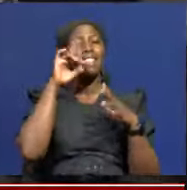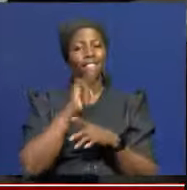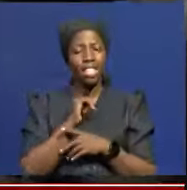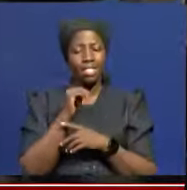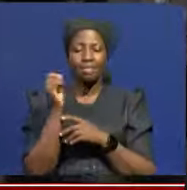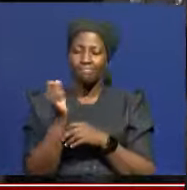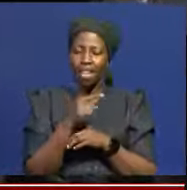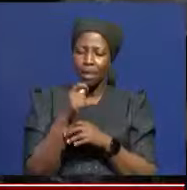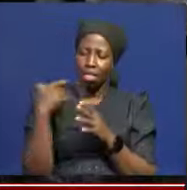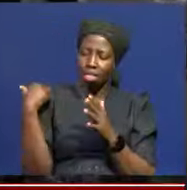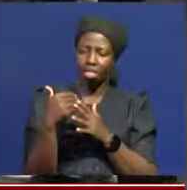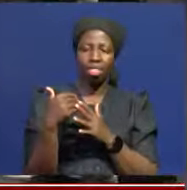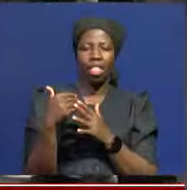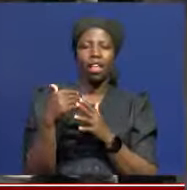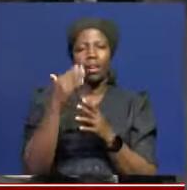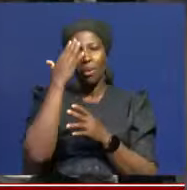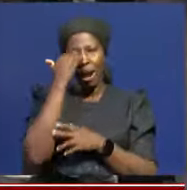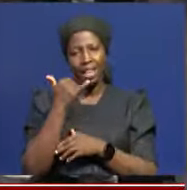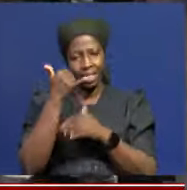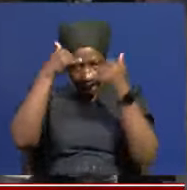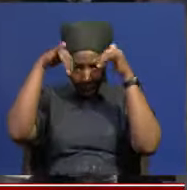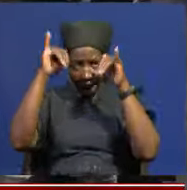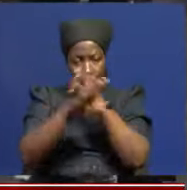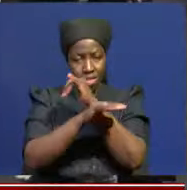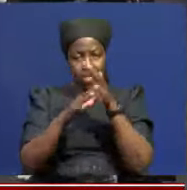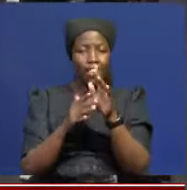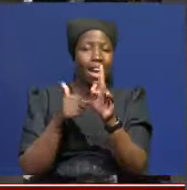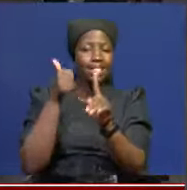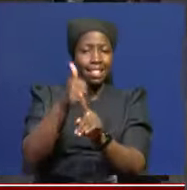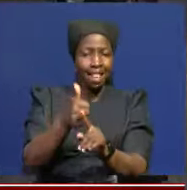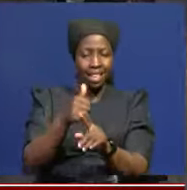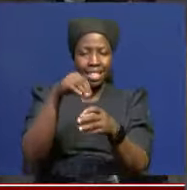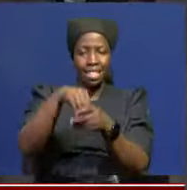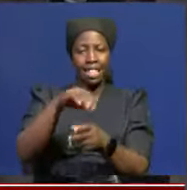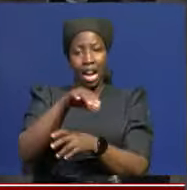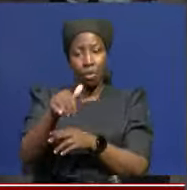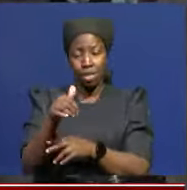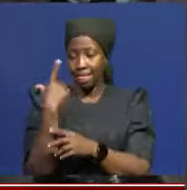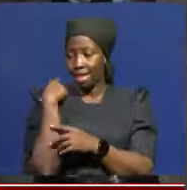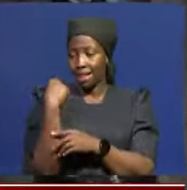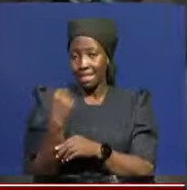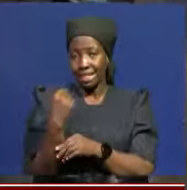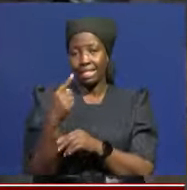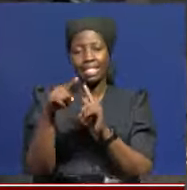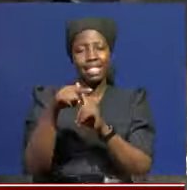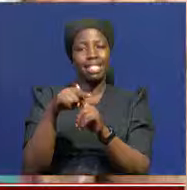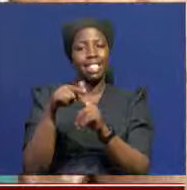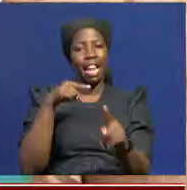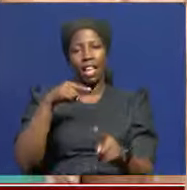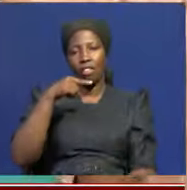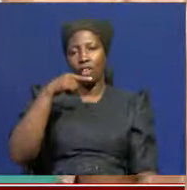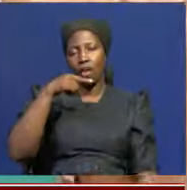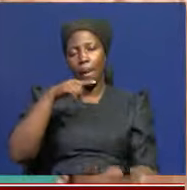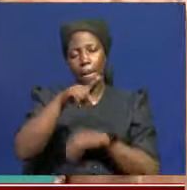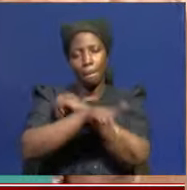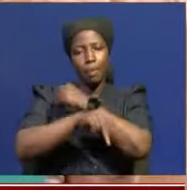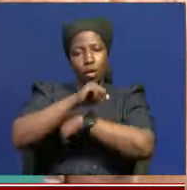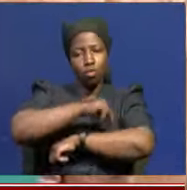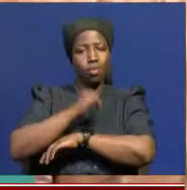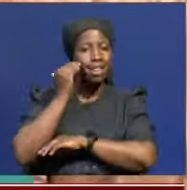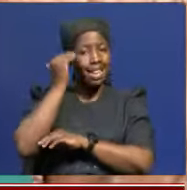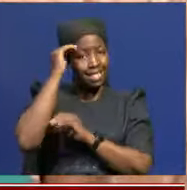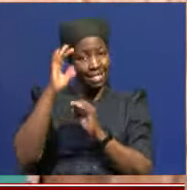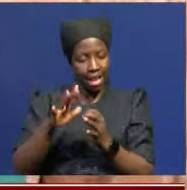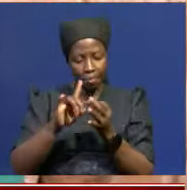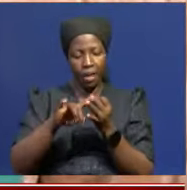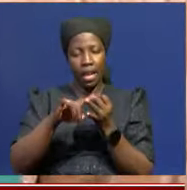attacks in the six counties, the latest incident being the killing of a primary school head teacher in Baringo County and a police officer in